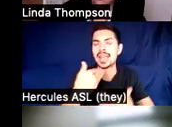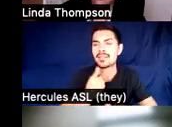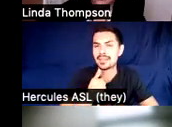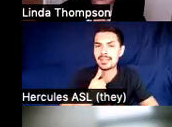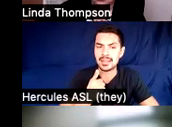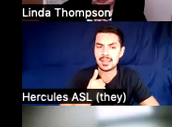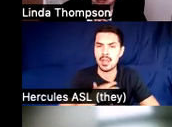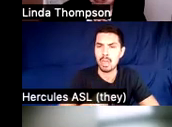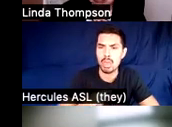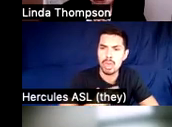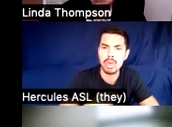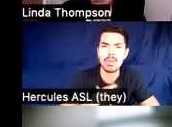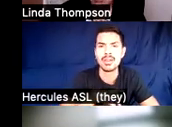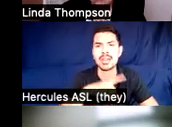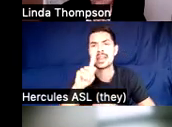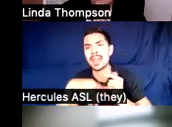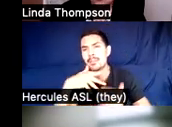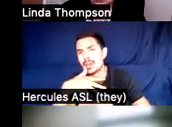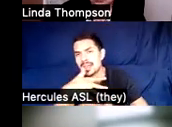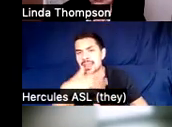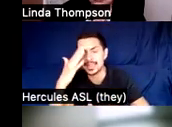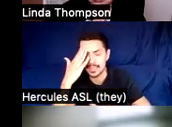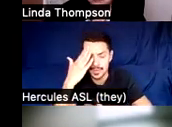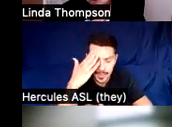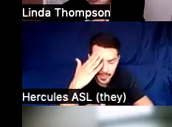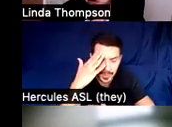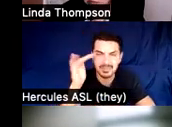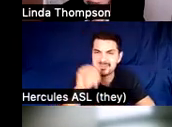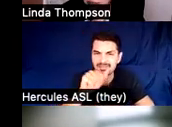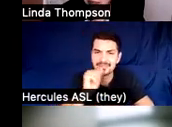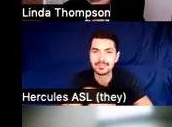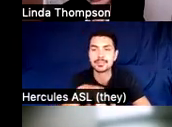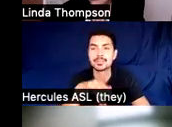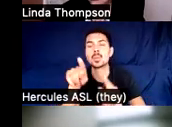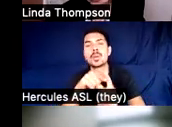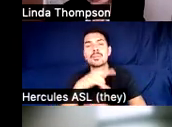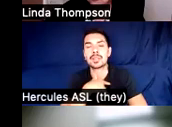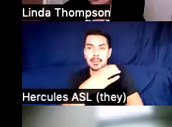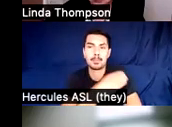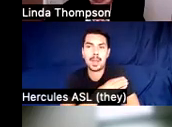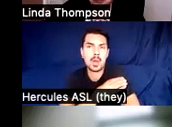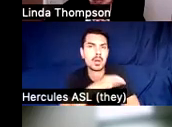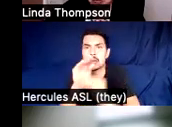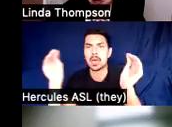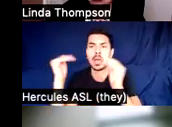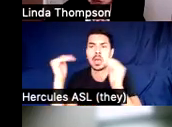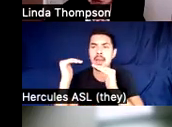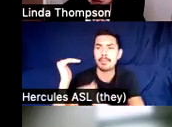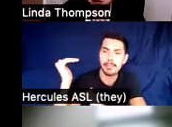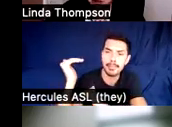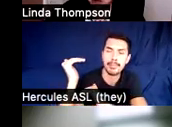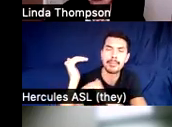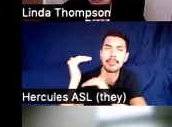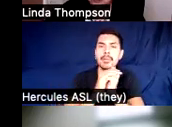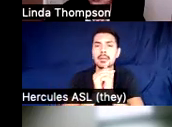breath. Also, the sense of powerlessness that can come, and a